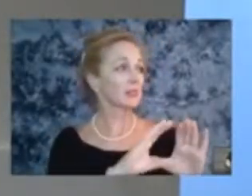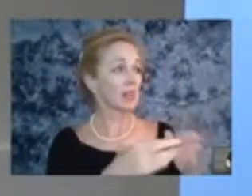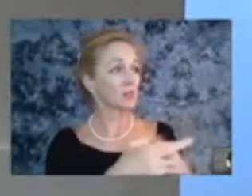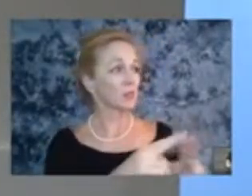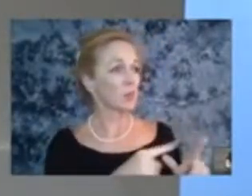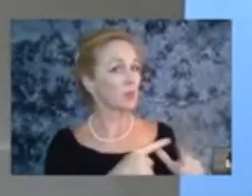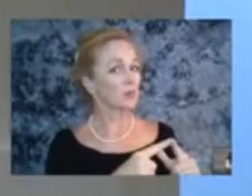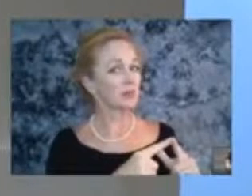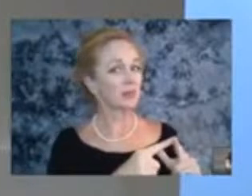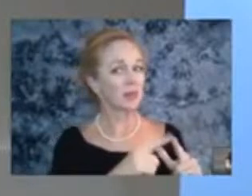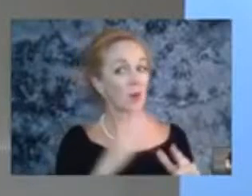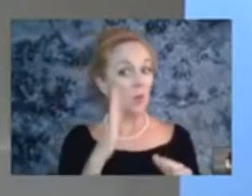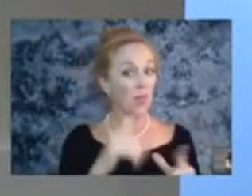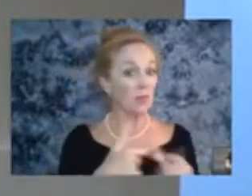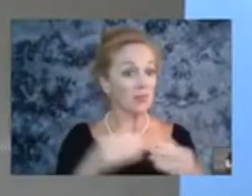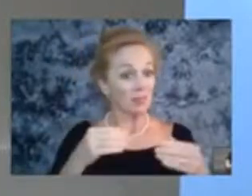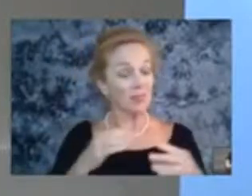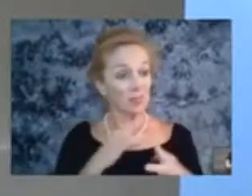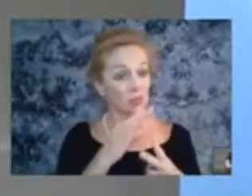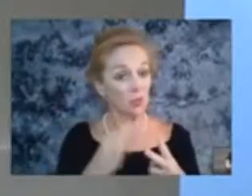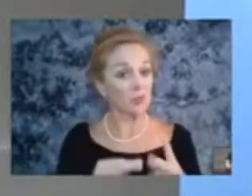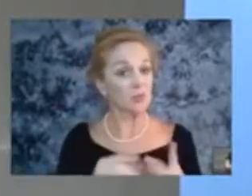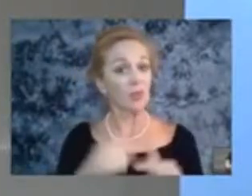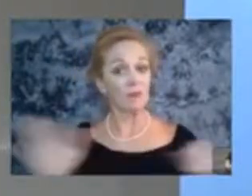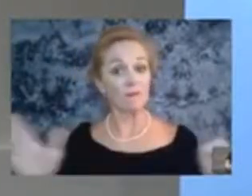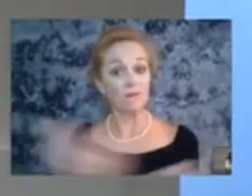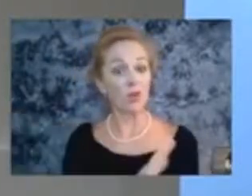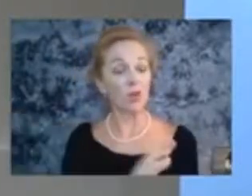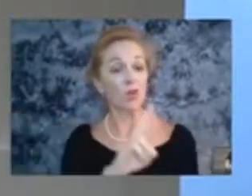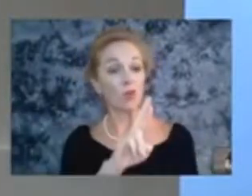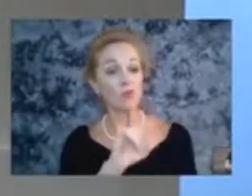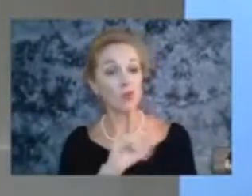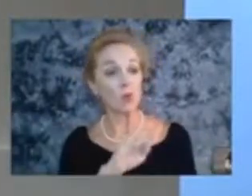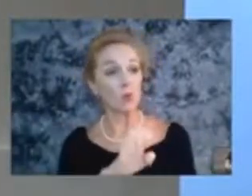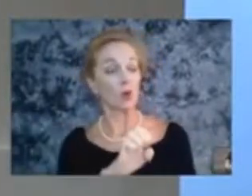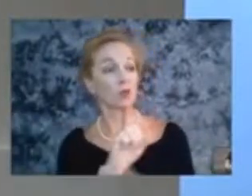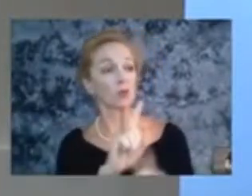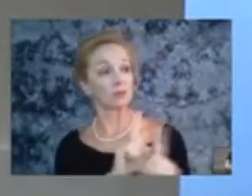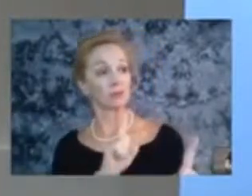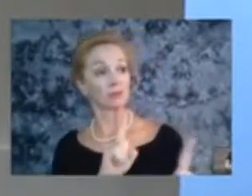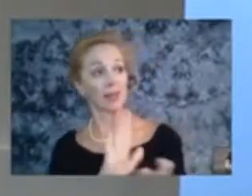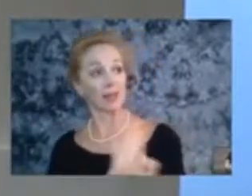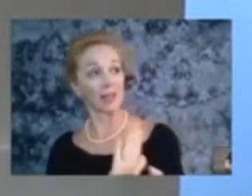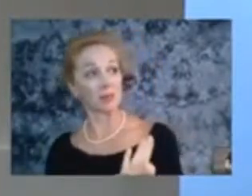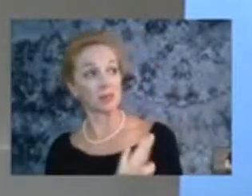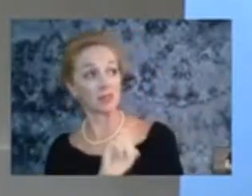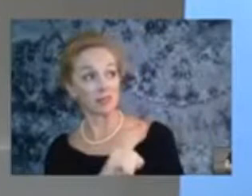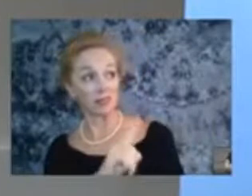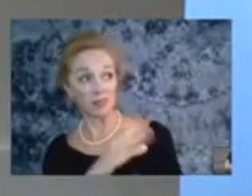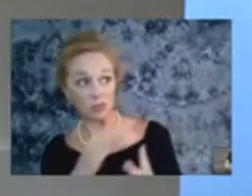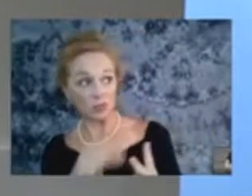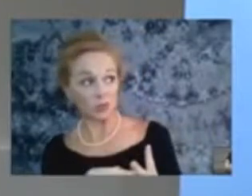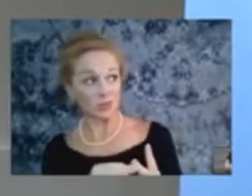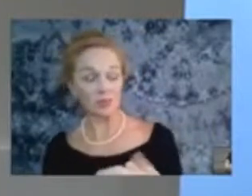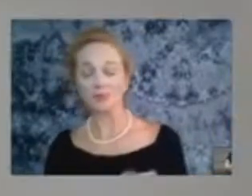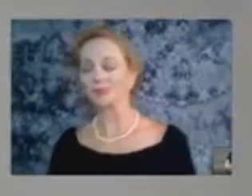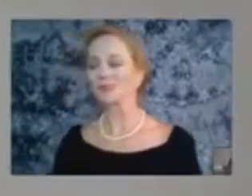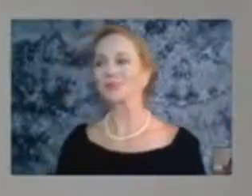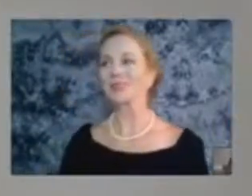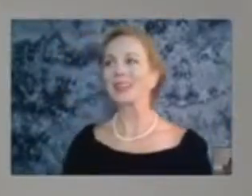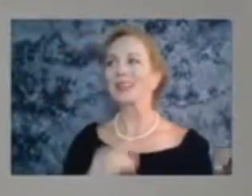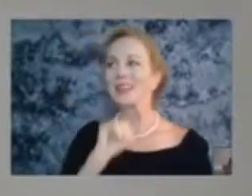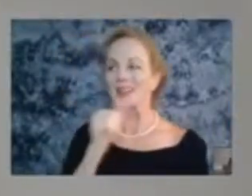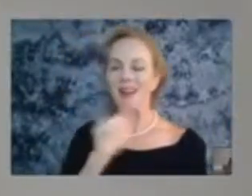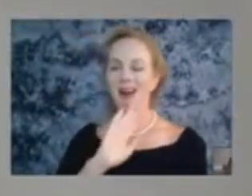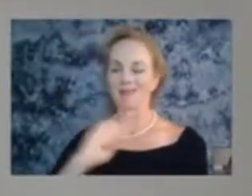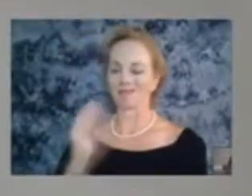into full remote academy as we phase into in-person classes? It is not our district's intent to open up full